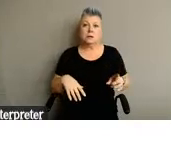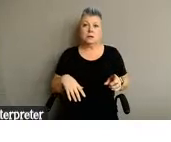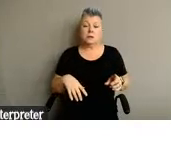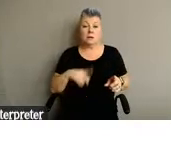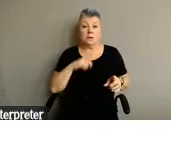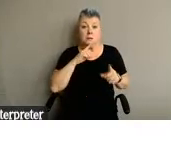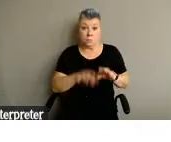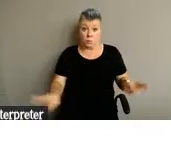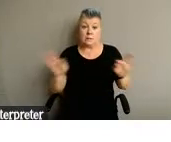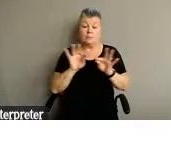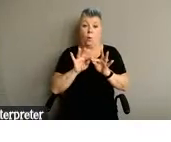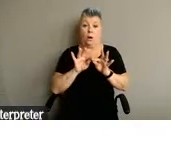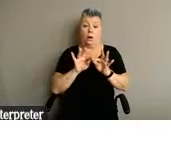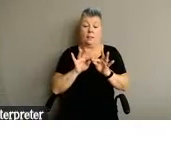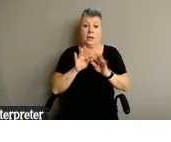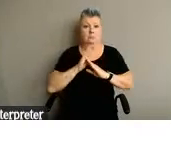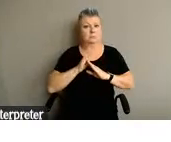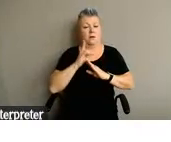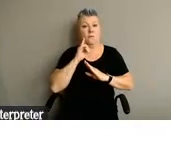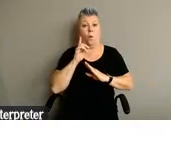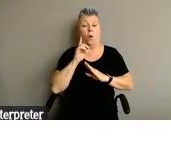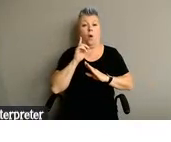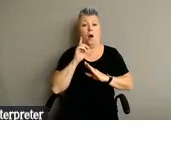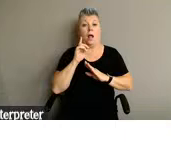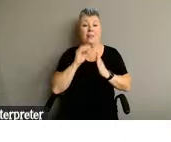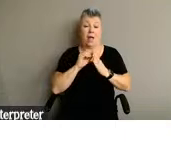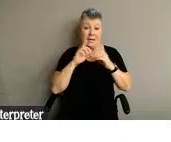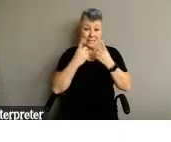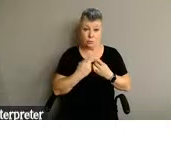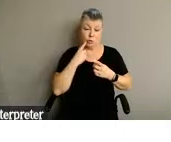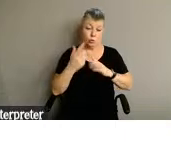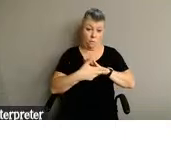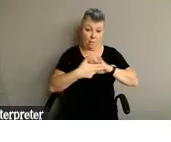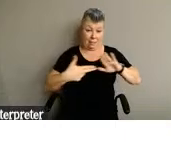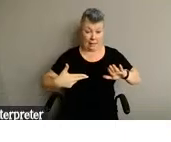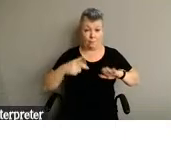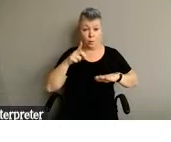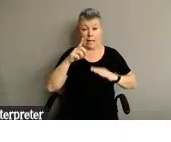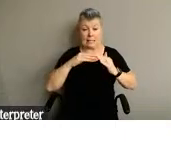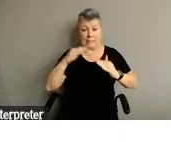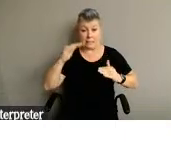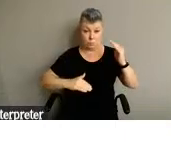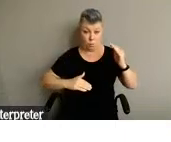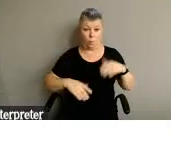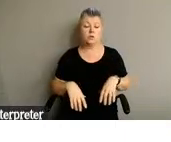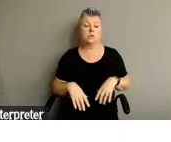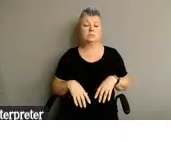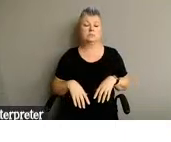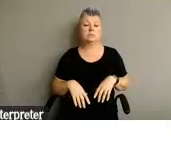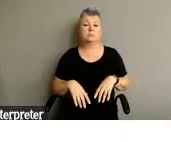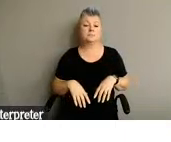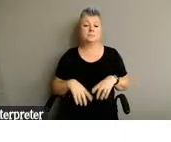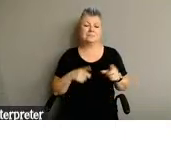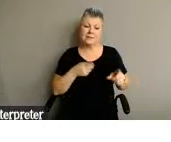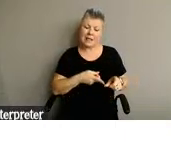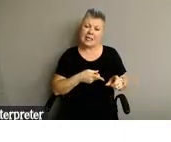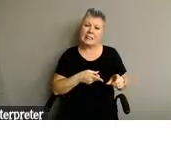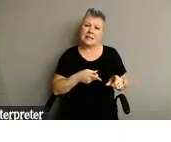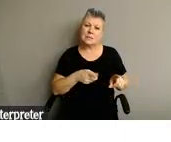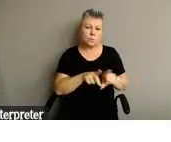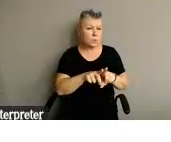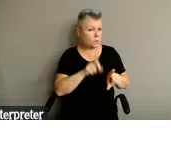be identified as disproportionate, ensuring that they have a true understanding of the evaluation components. And this was something that was